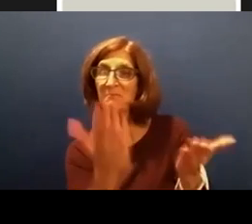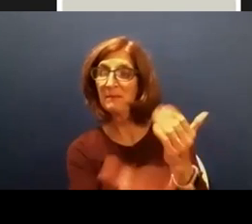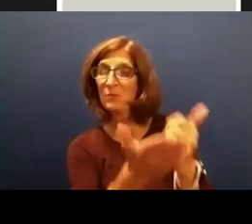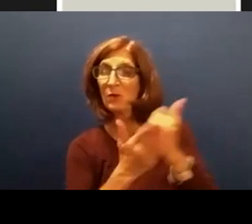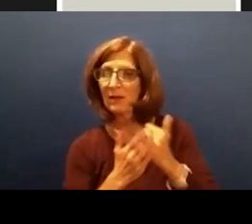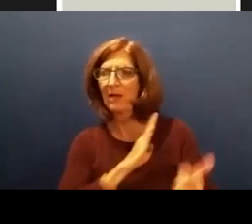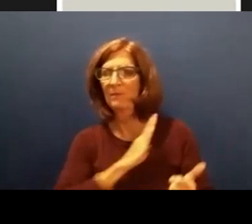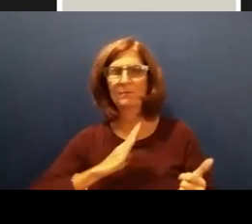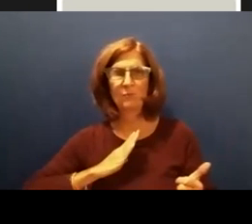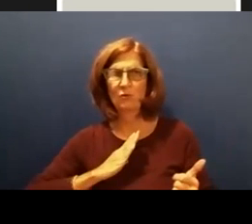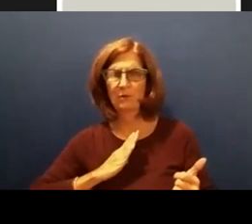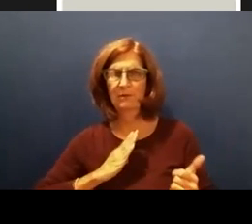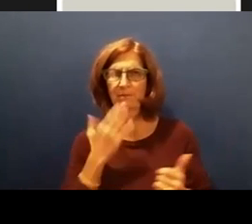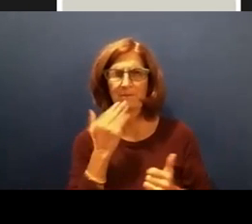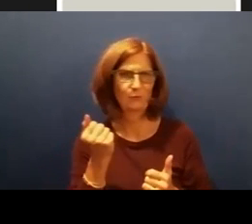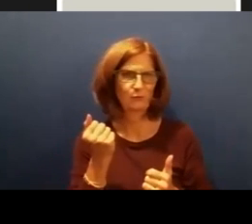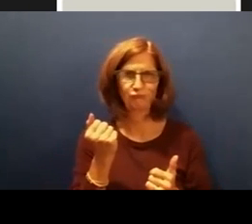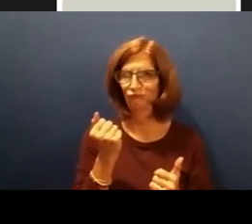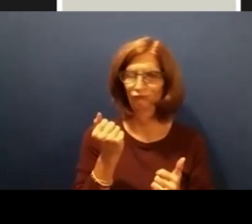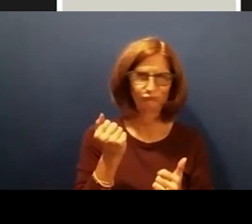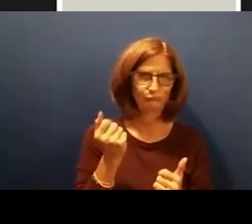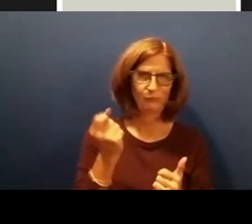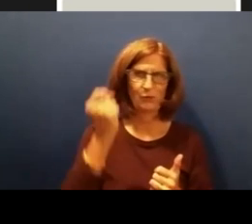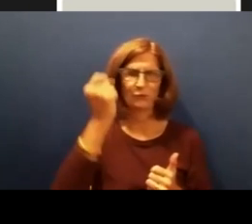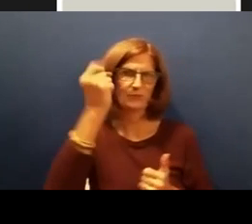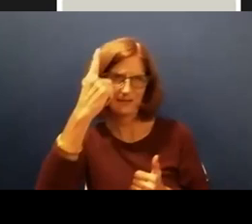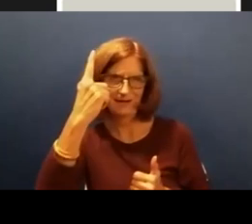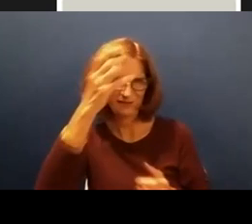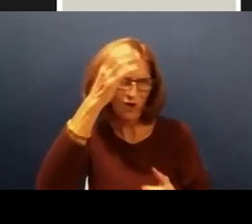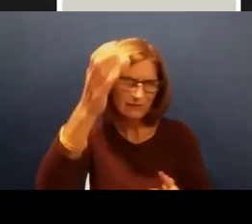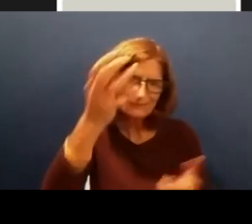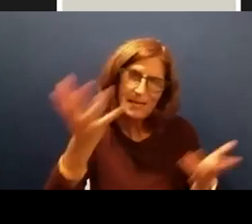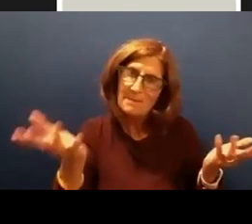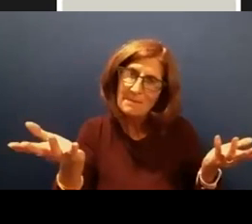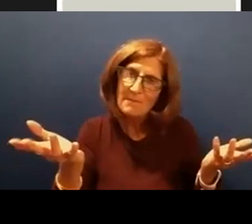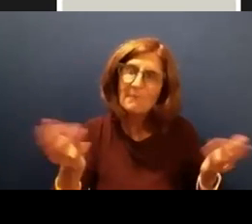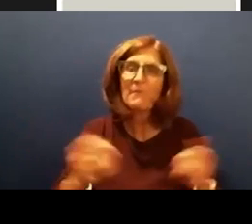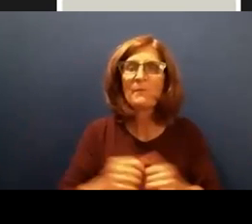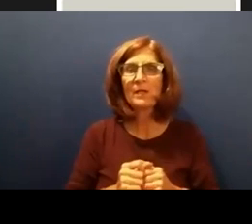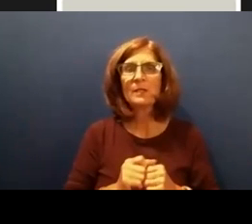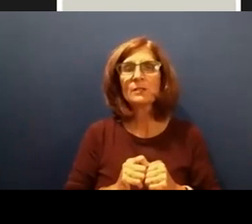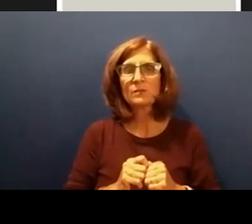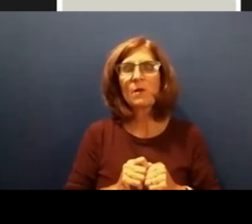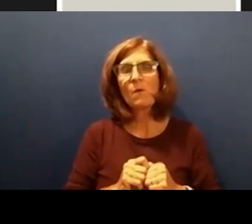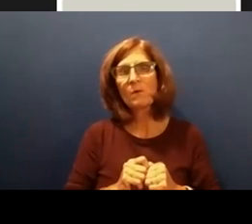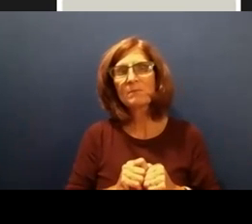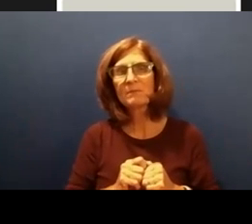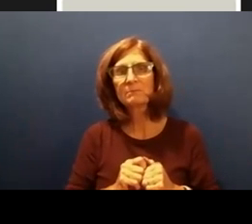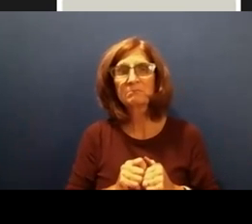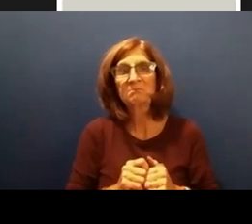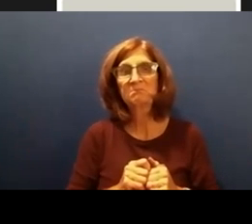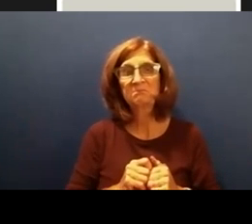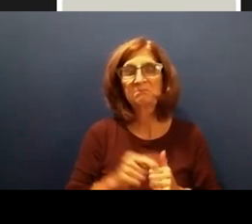board to better to sort of grapple with this decision. In which case, a sort of more